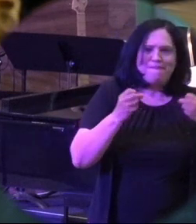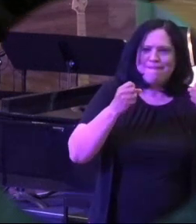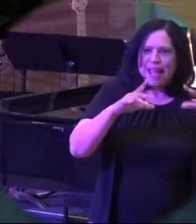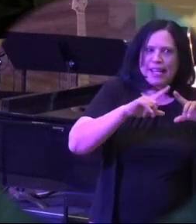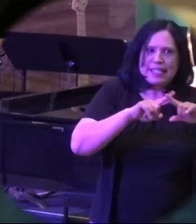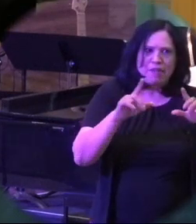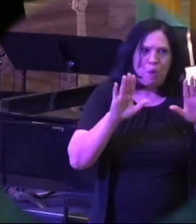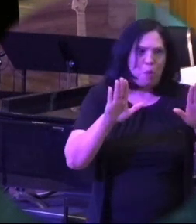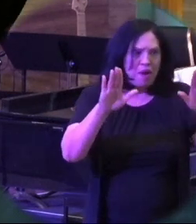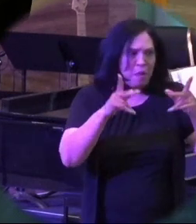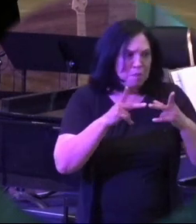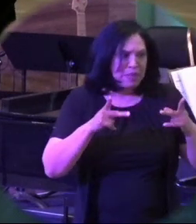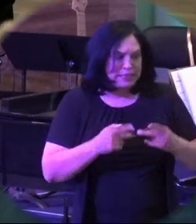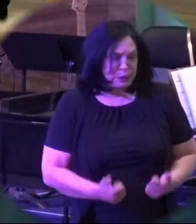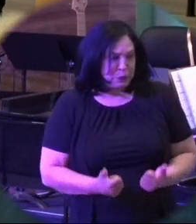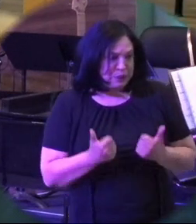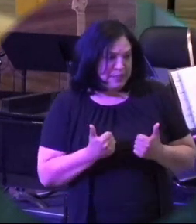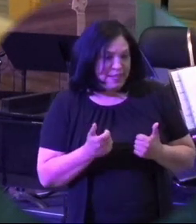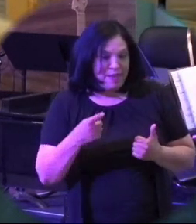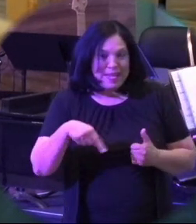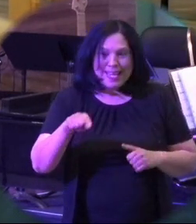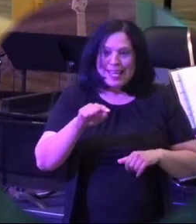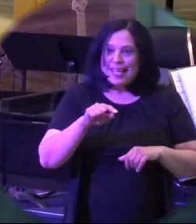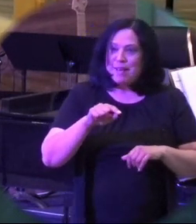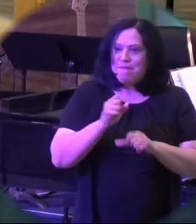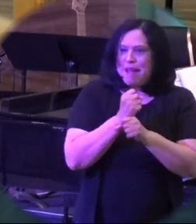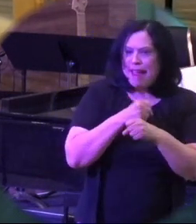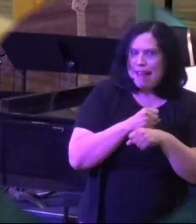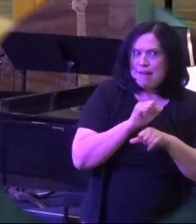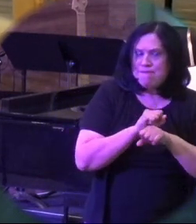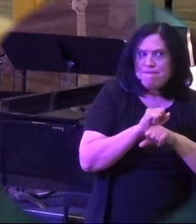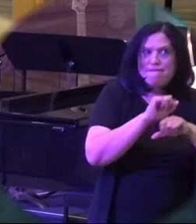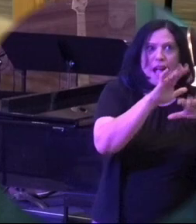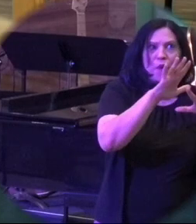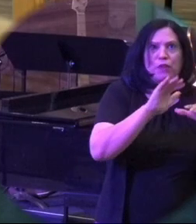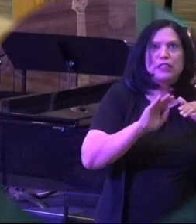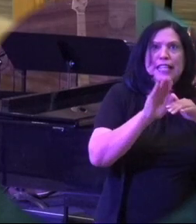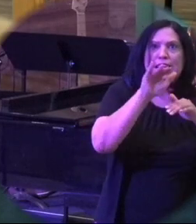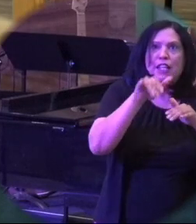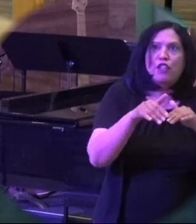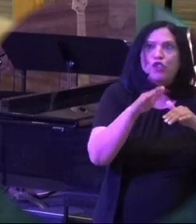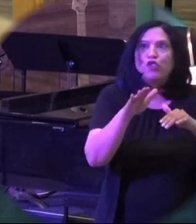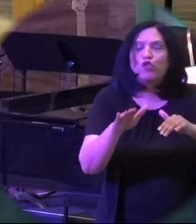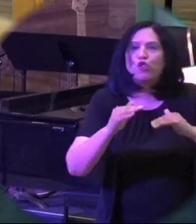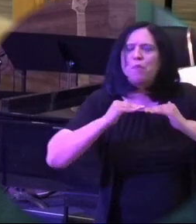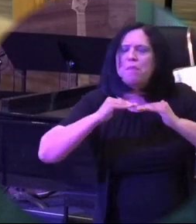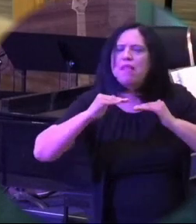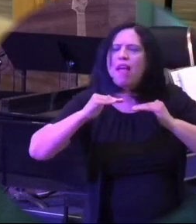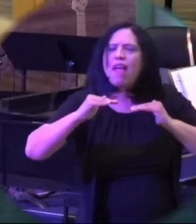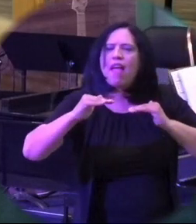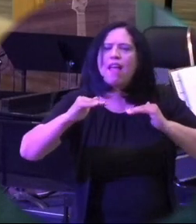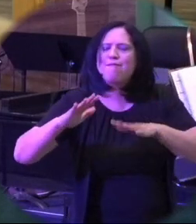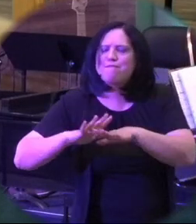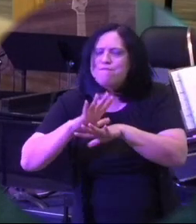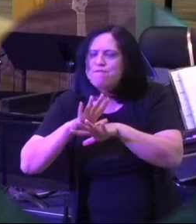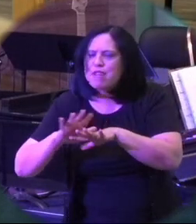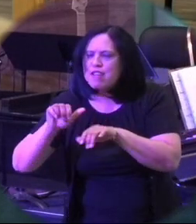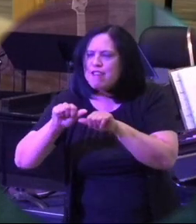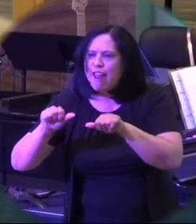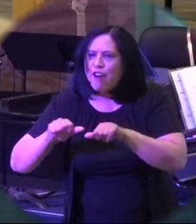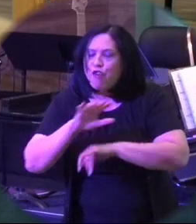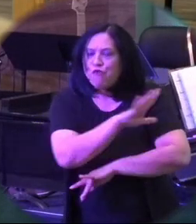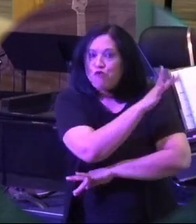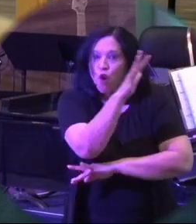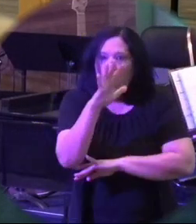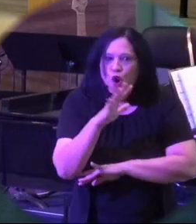to live. He built mountains and hills and plains and coastal areas and deserts and tropical forests. He